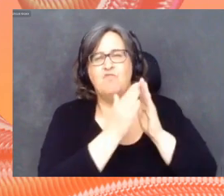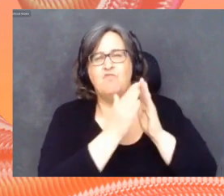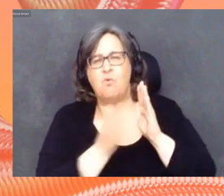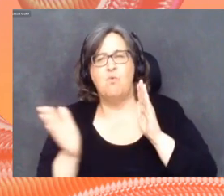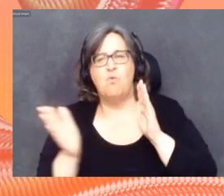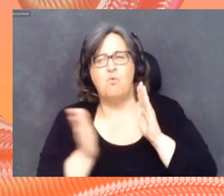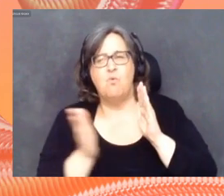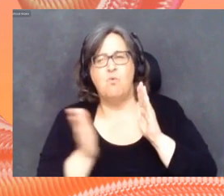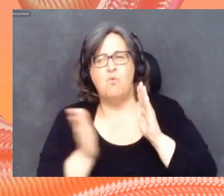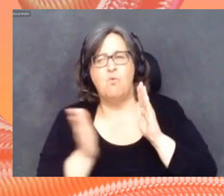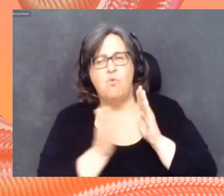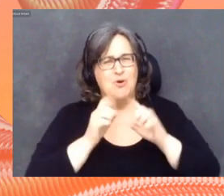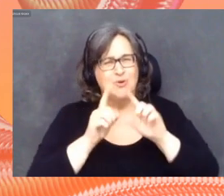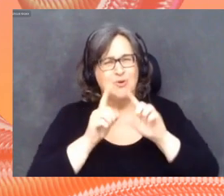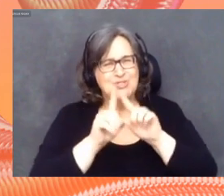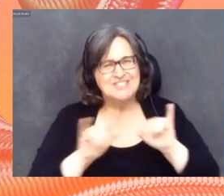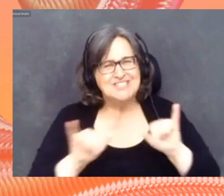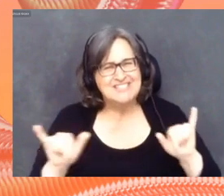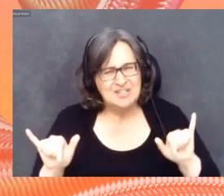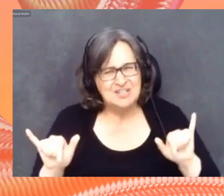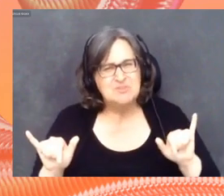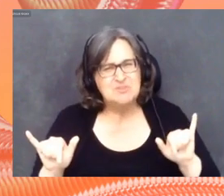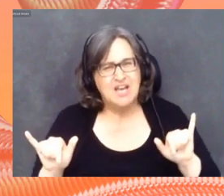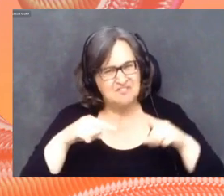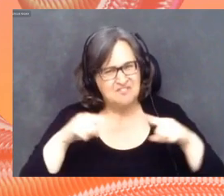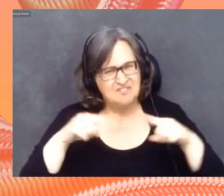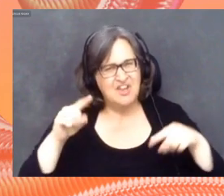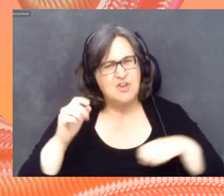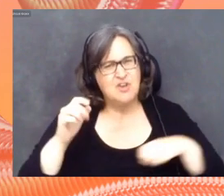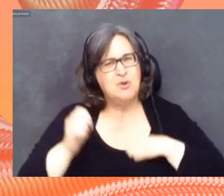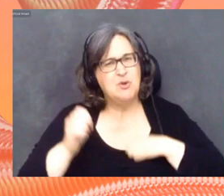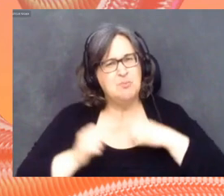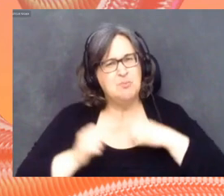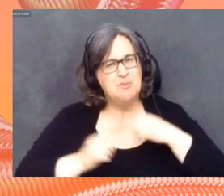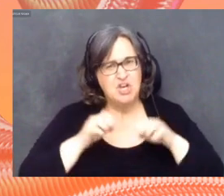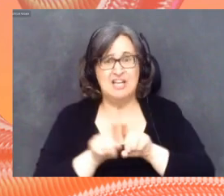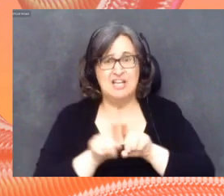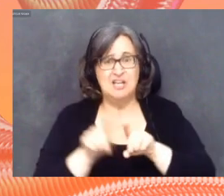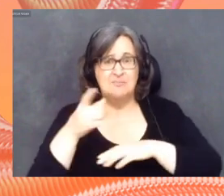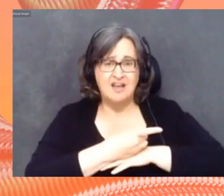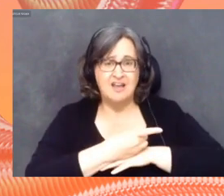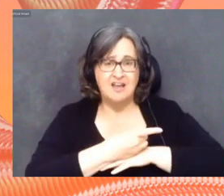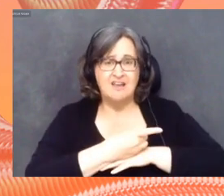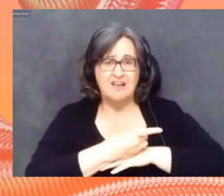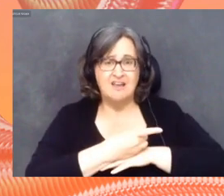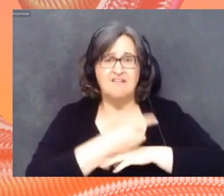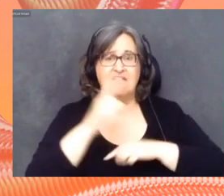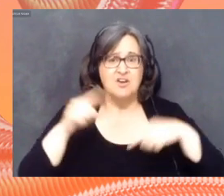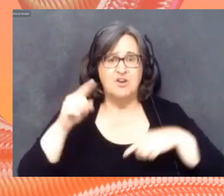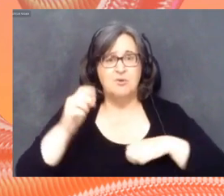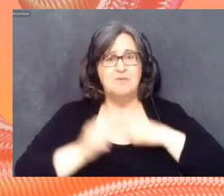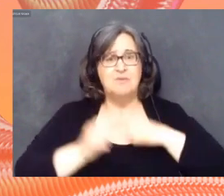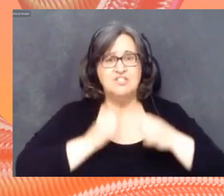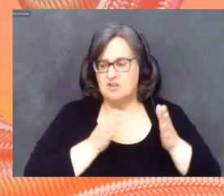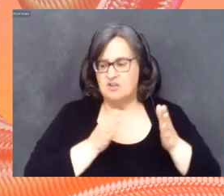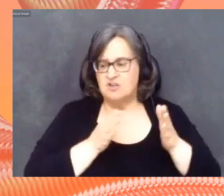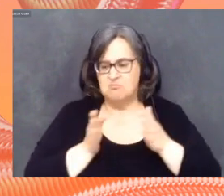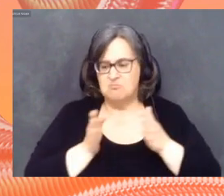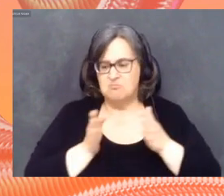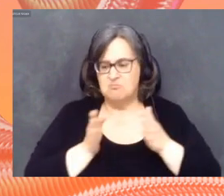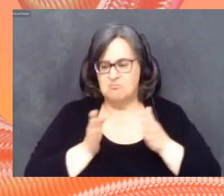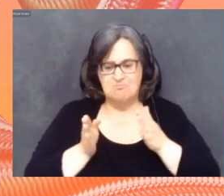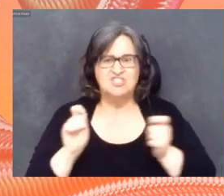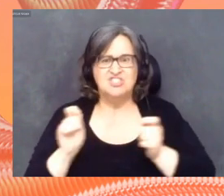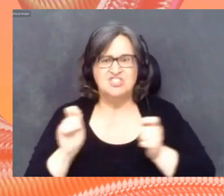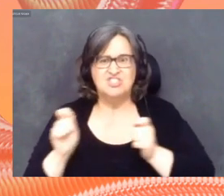emotions at the same time in a given day. And be able to pivot inside of that. And one thing I've been